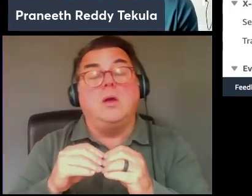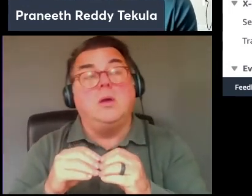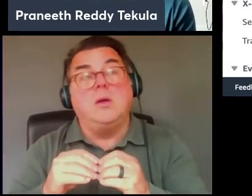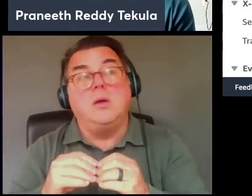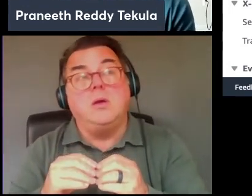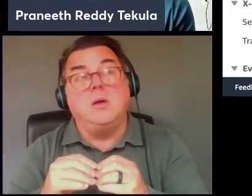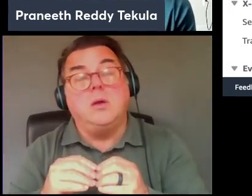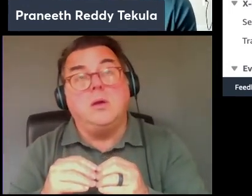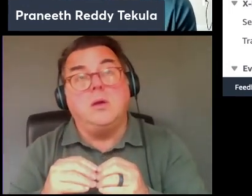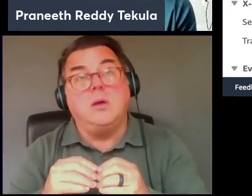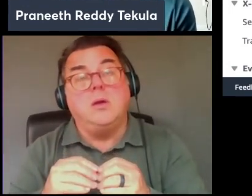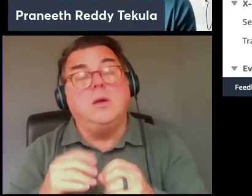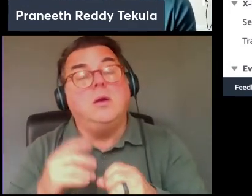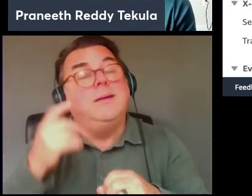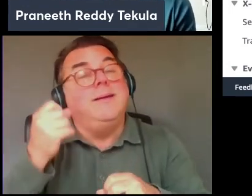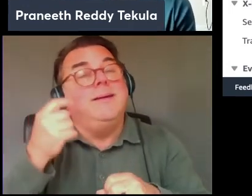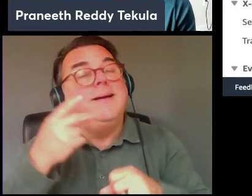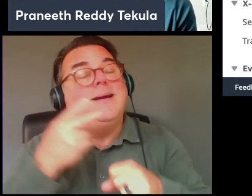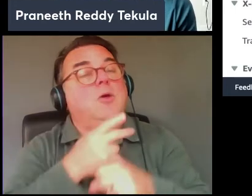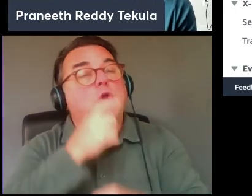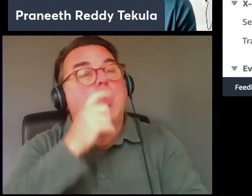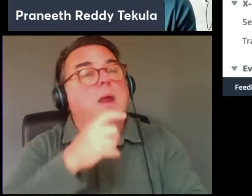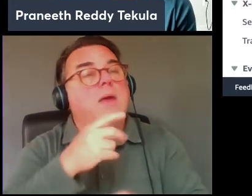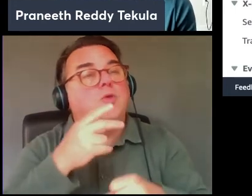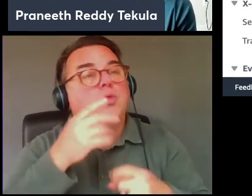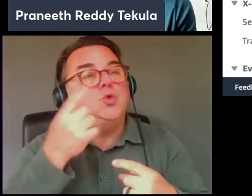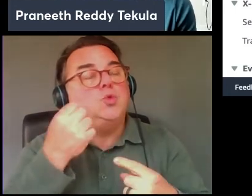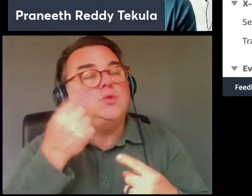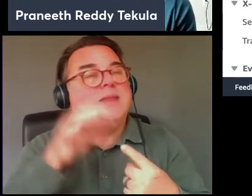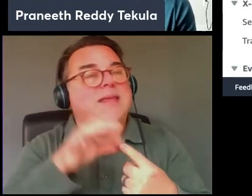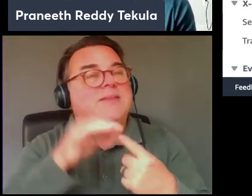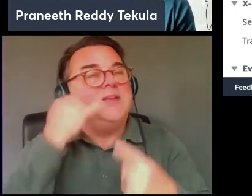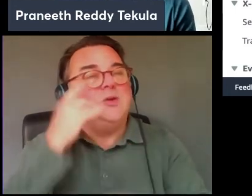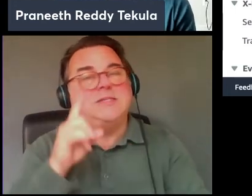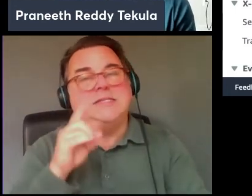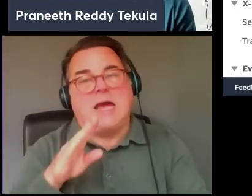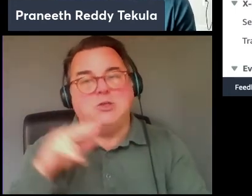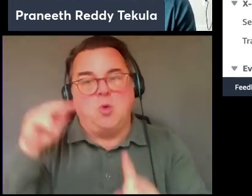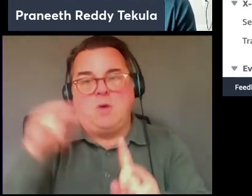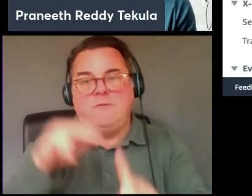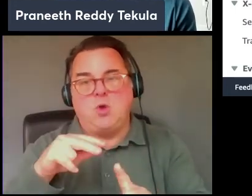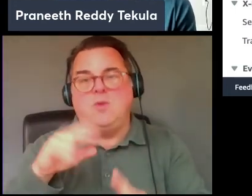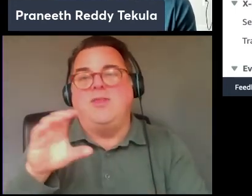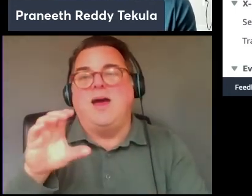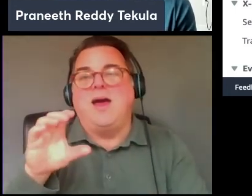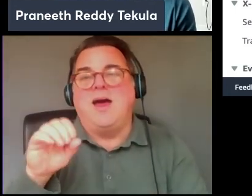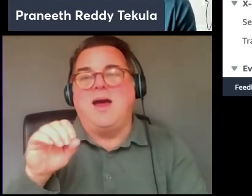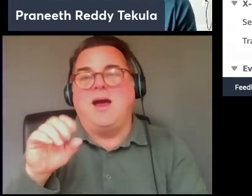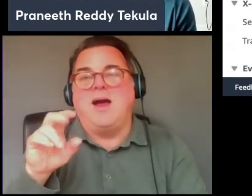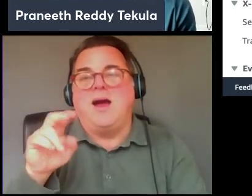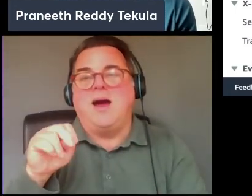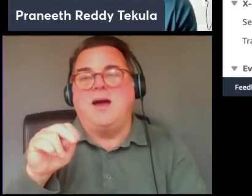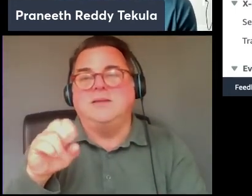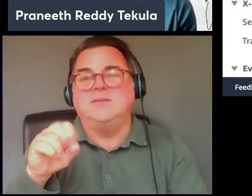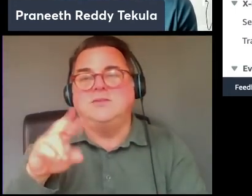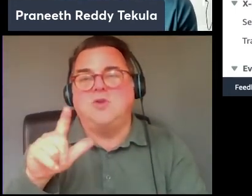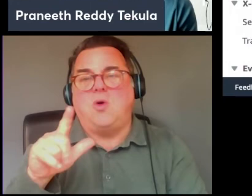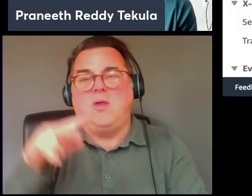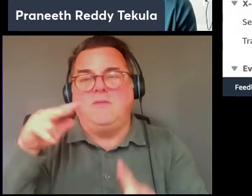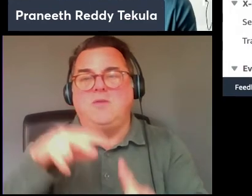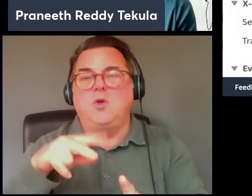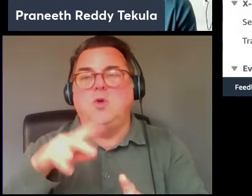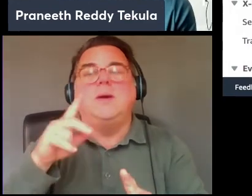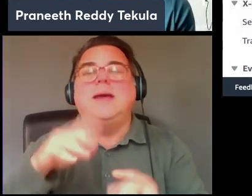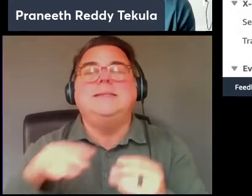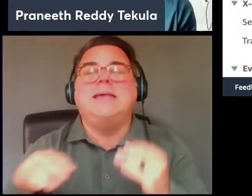don't have to pay anything if they're using the console view of playing around with metric insights. It's an added benefit